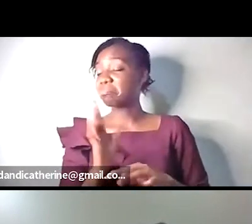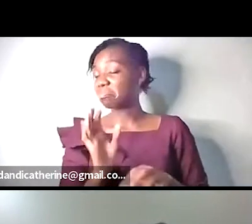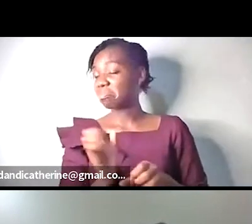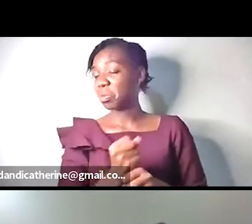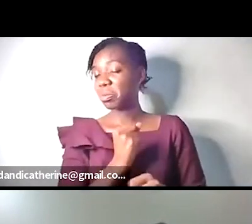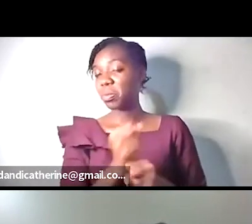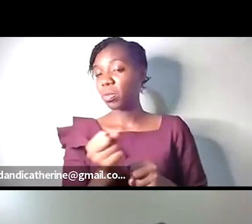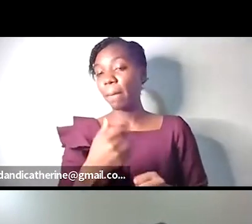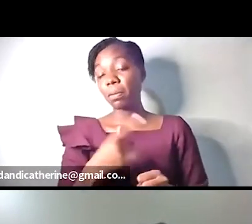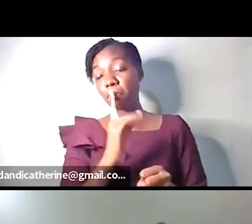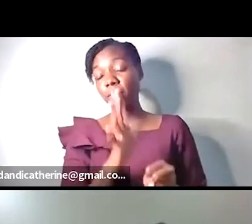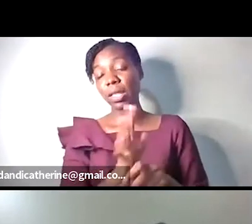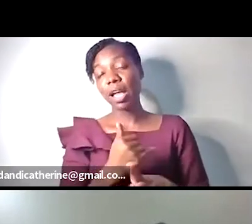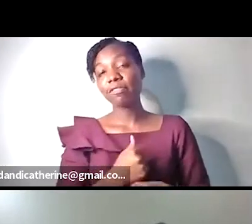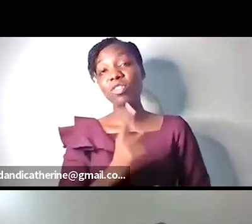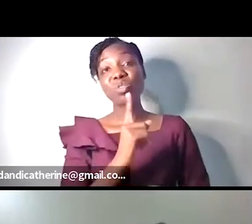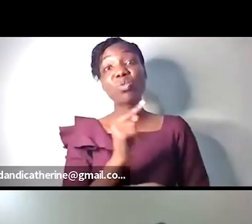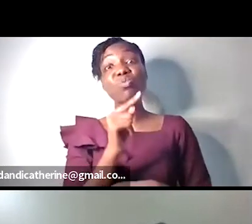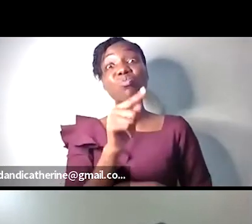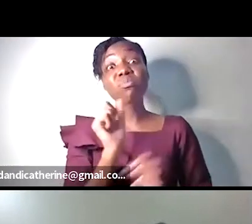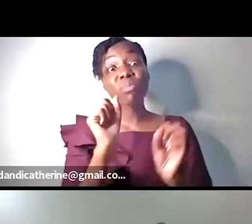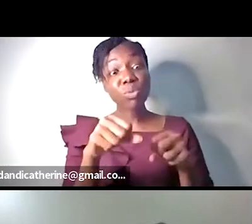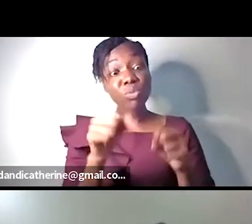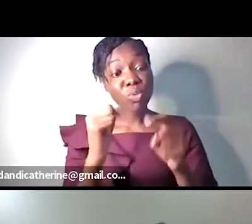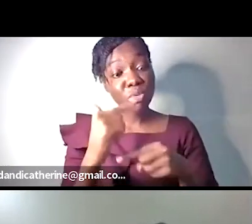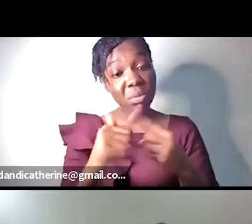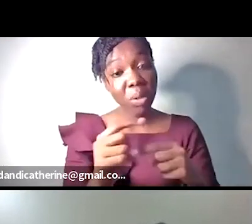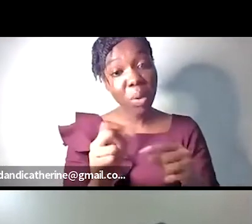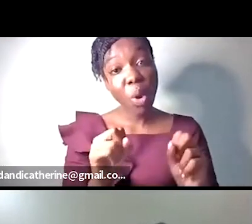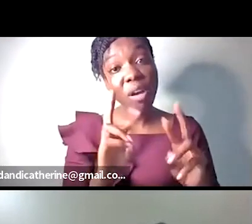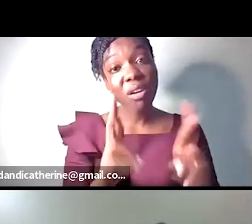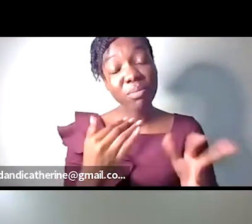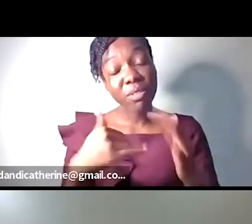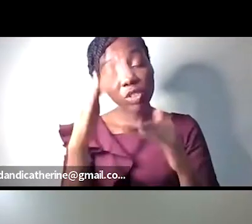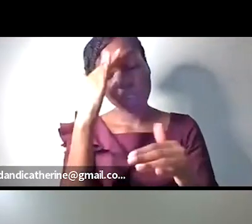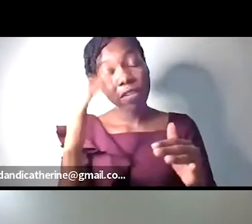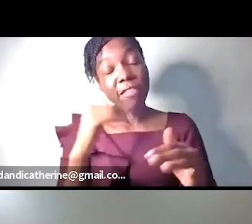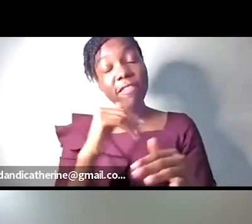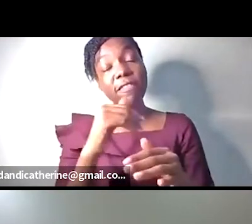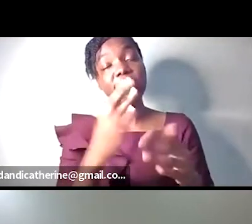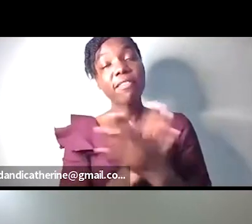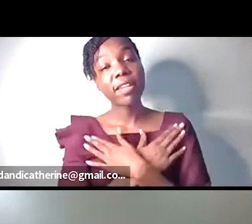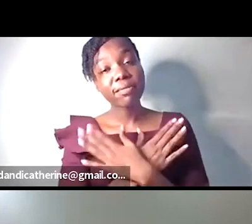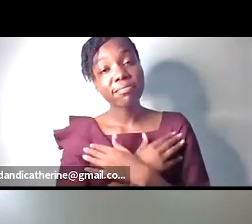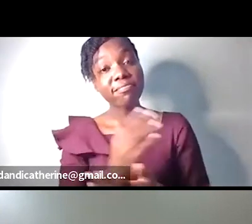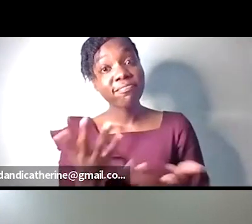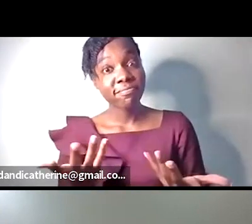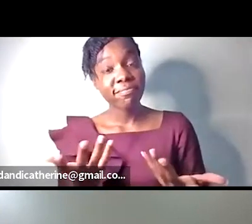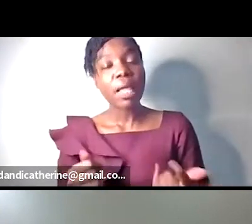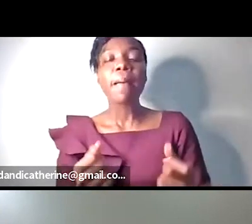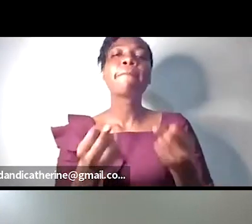committed. So are you? Or I just want us to be really good professional friends. Many times the girls